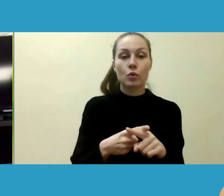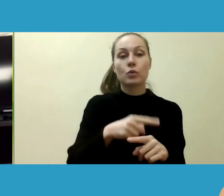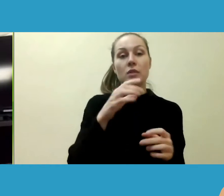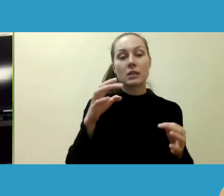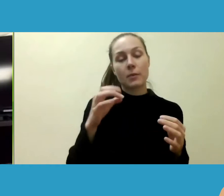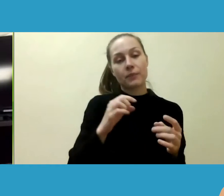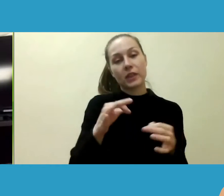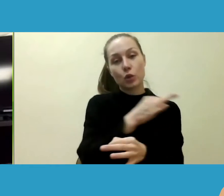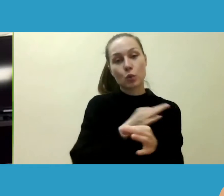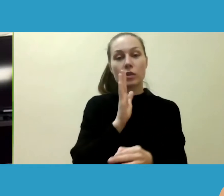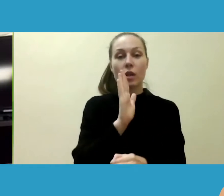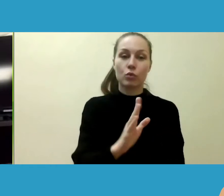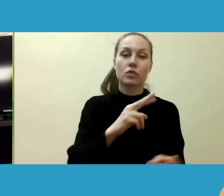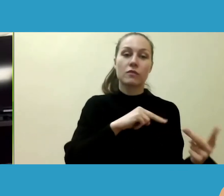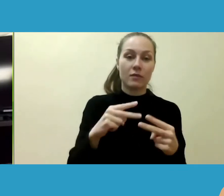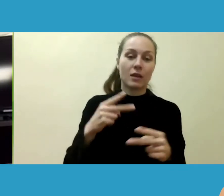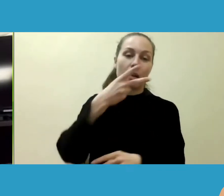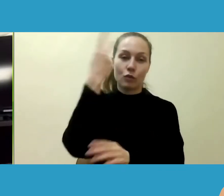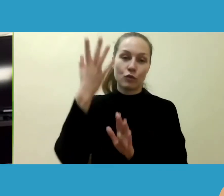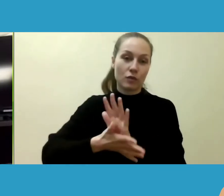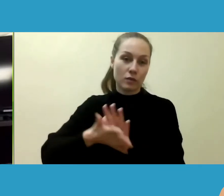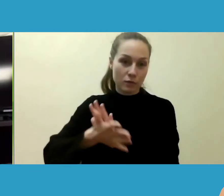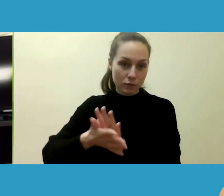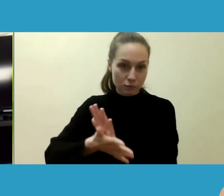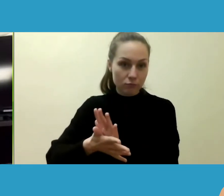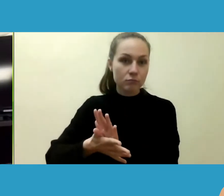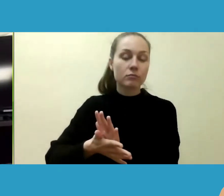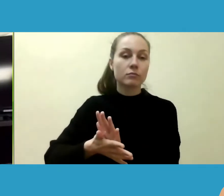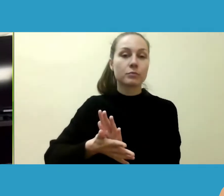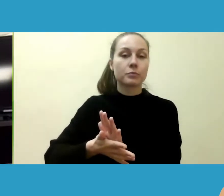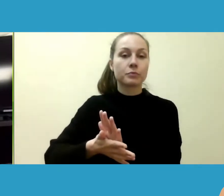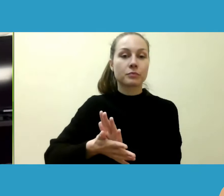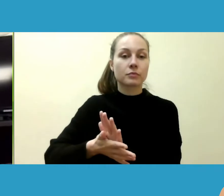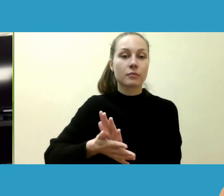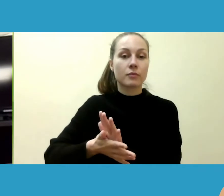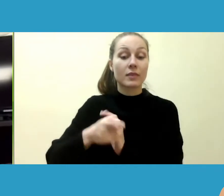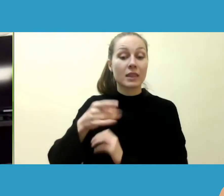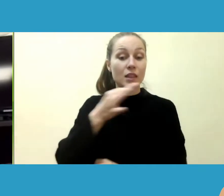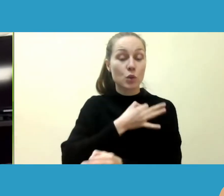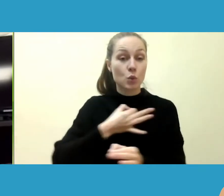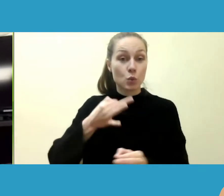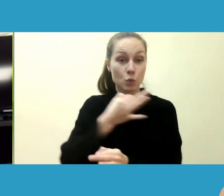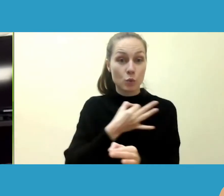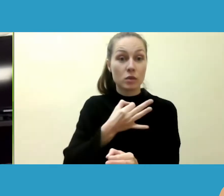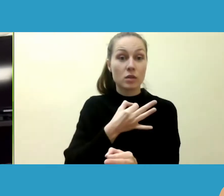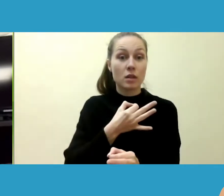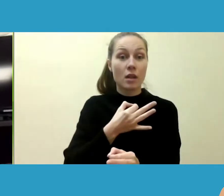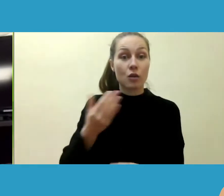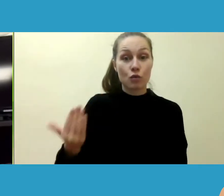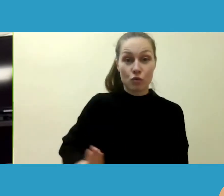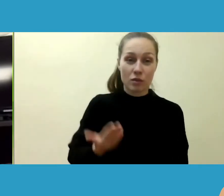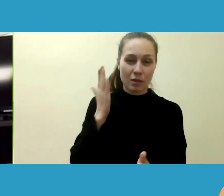is necessary for you either. We also have interpretation into the Lithuanian Sign